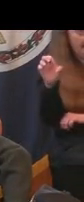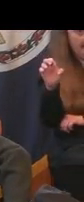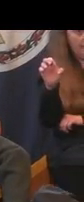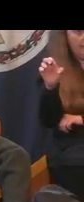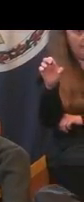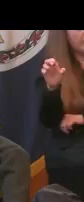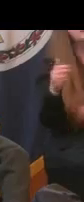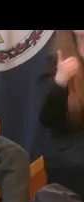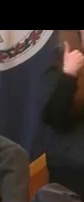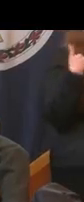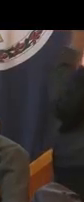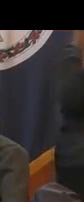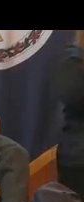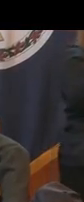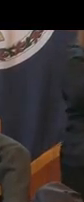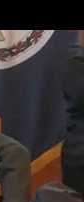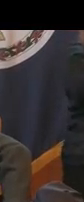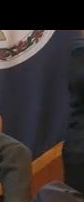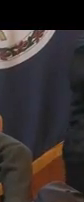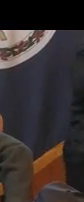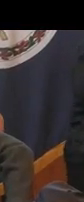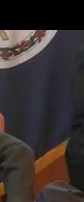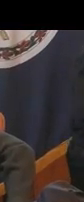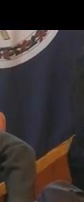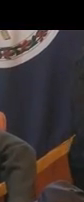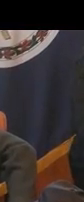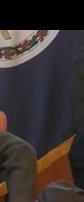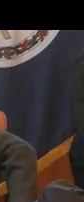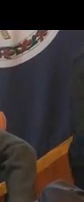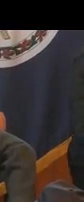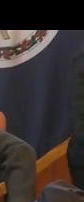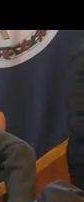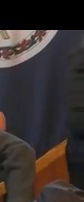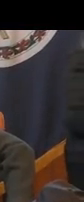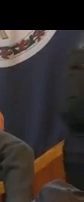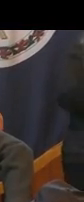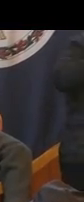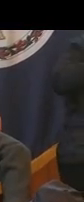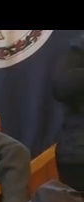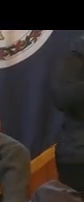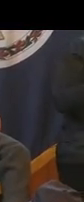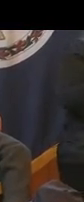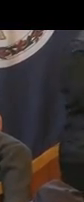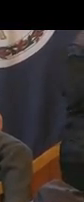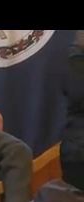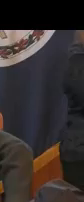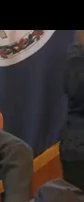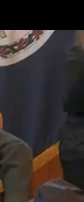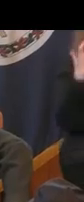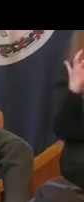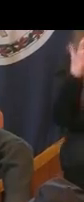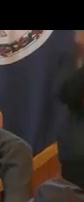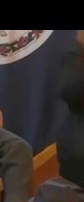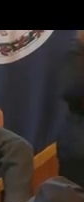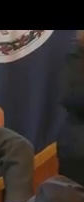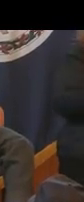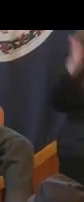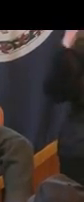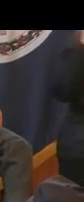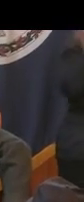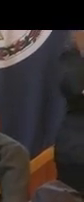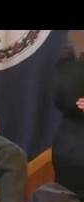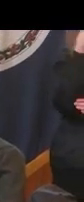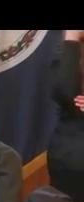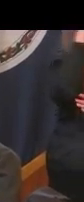premiums down, then removing the essential benefits plan allows us each to shop the plan that suits us best and will